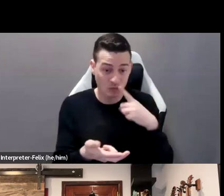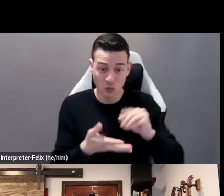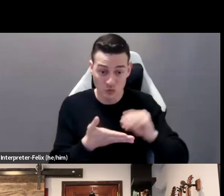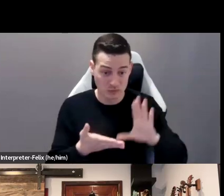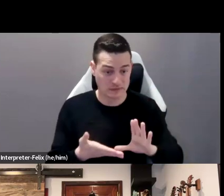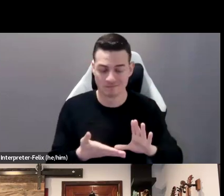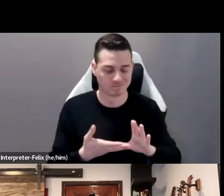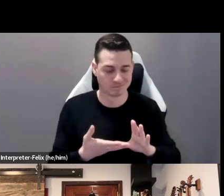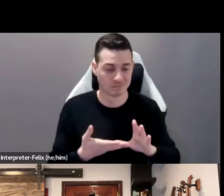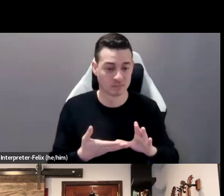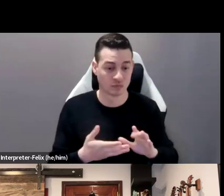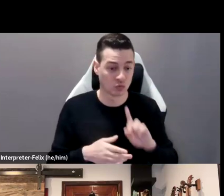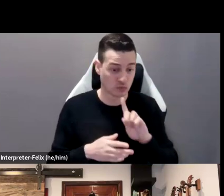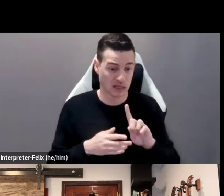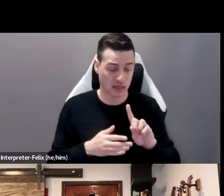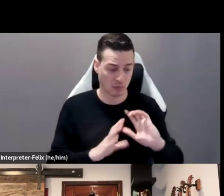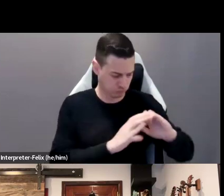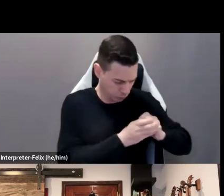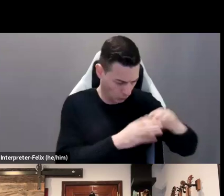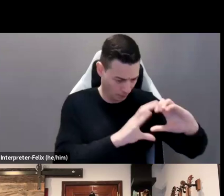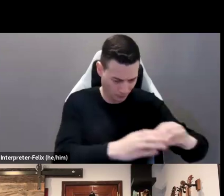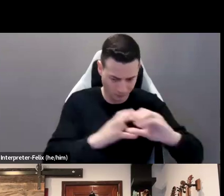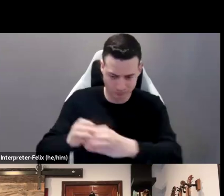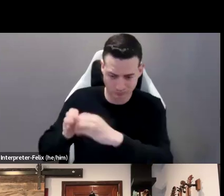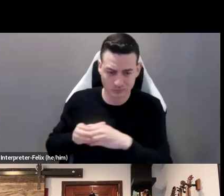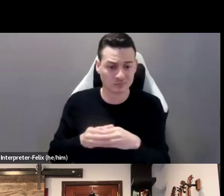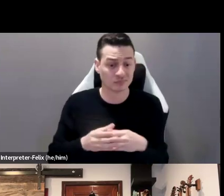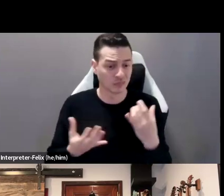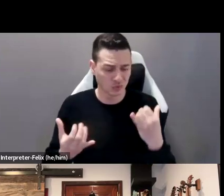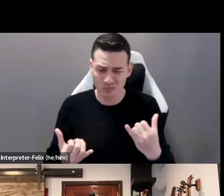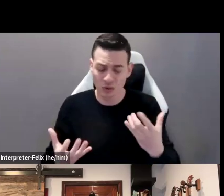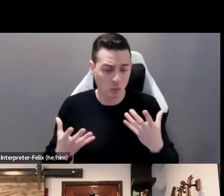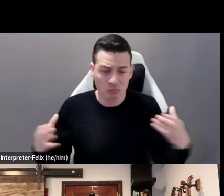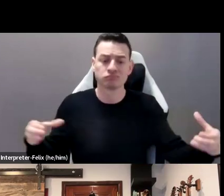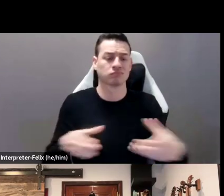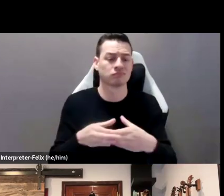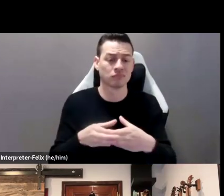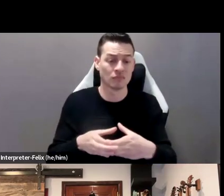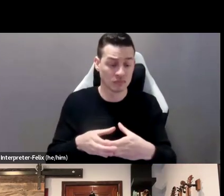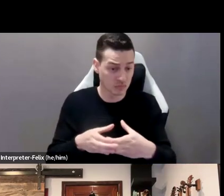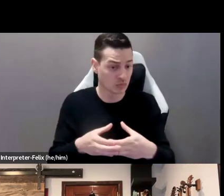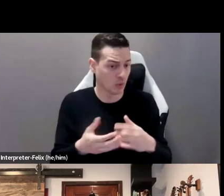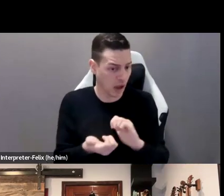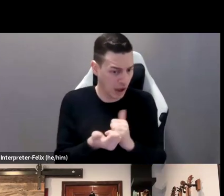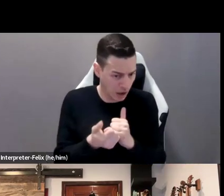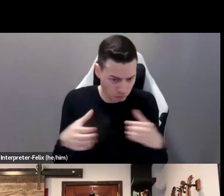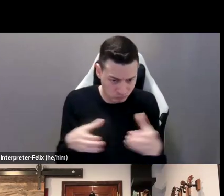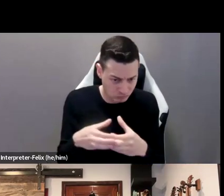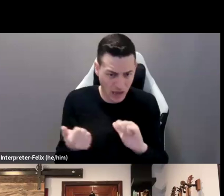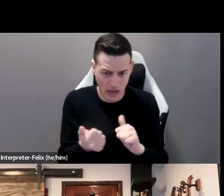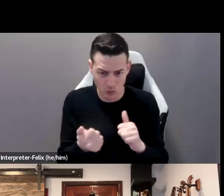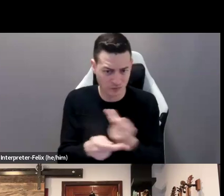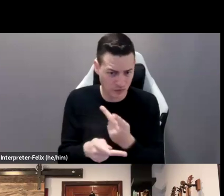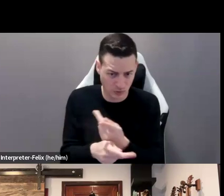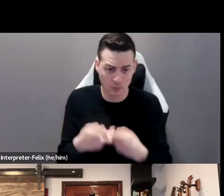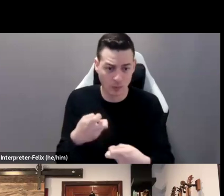just to get some traction on this problem, we wanted to do was put together this survey and then meet with people to better understand what's actually